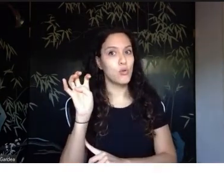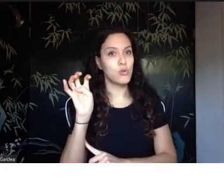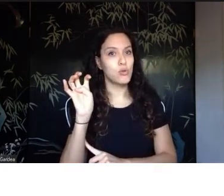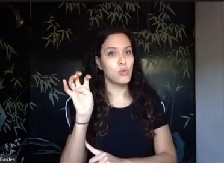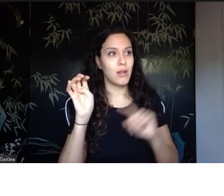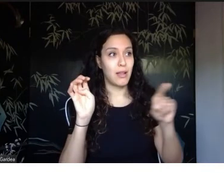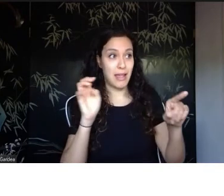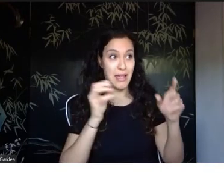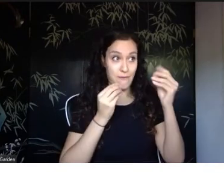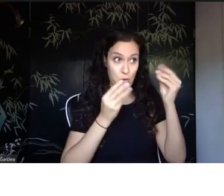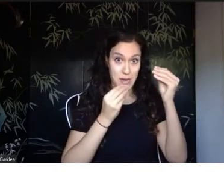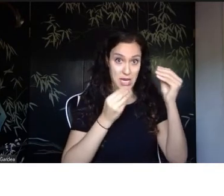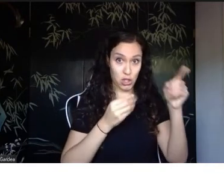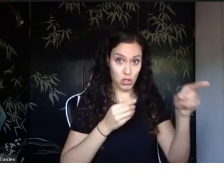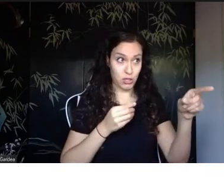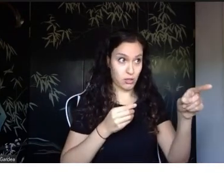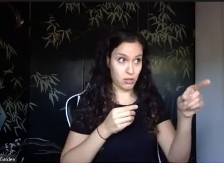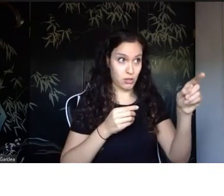not 400.